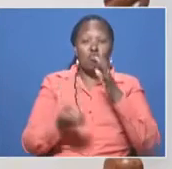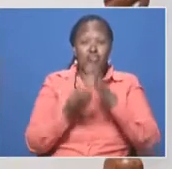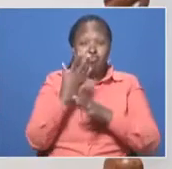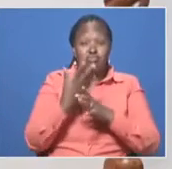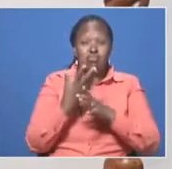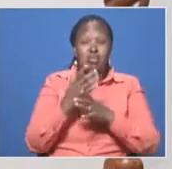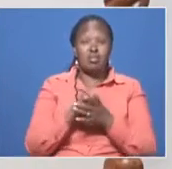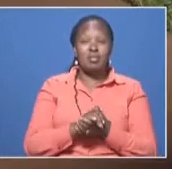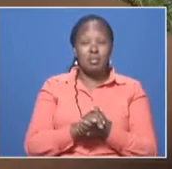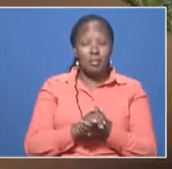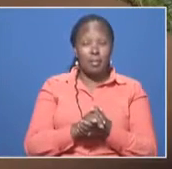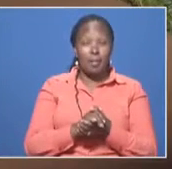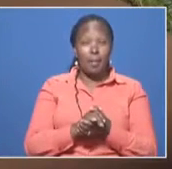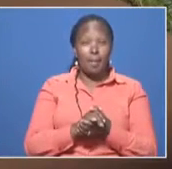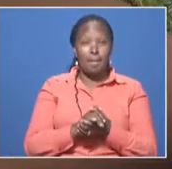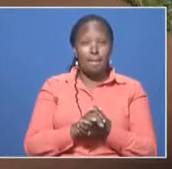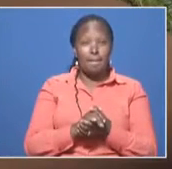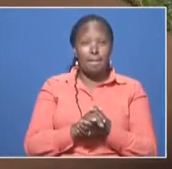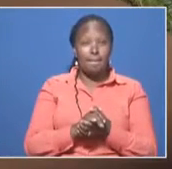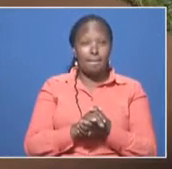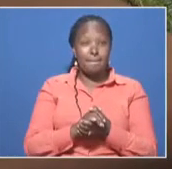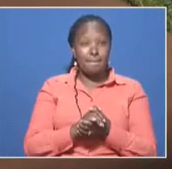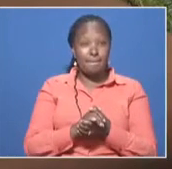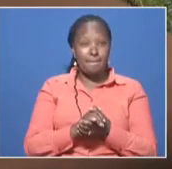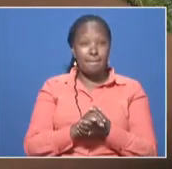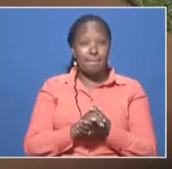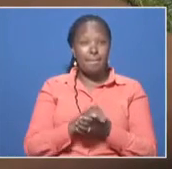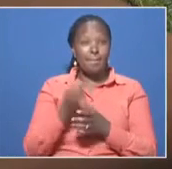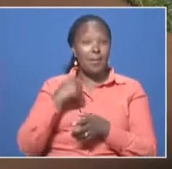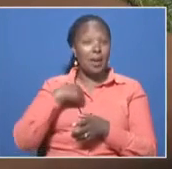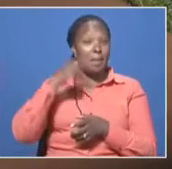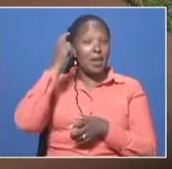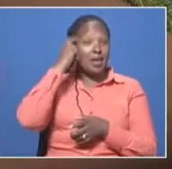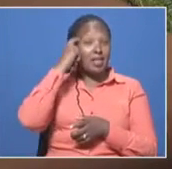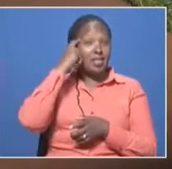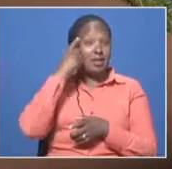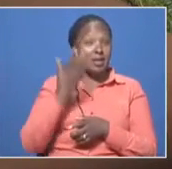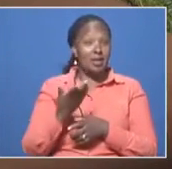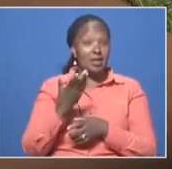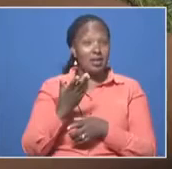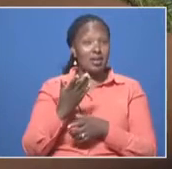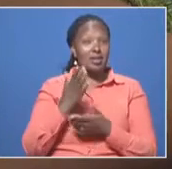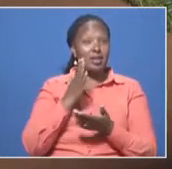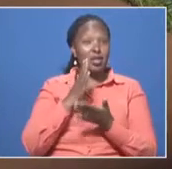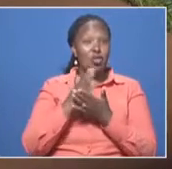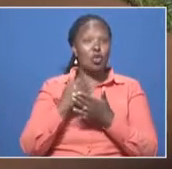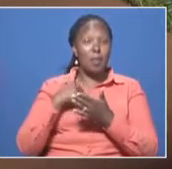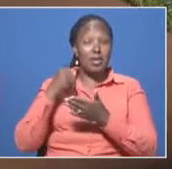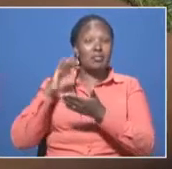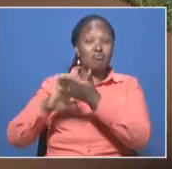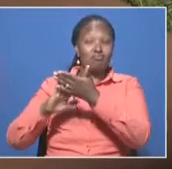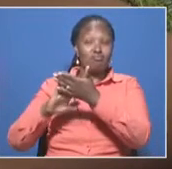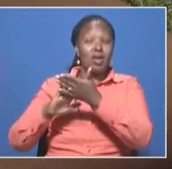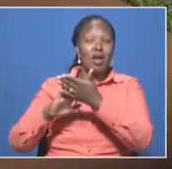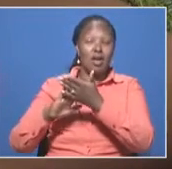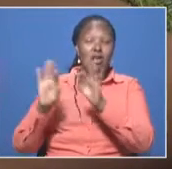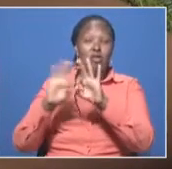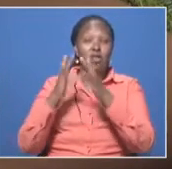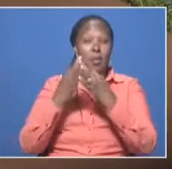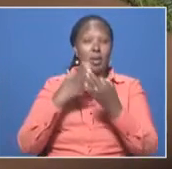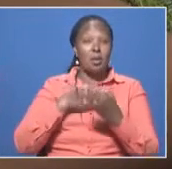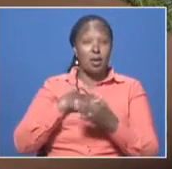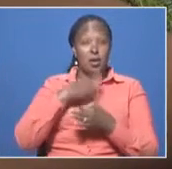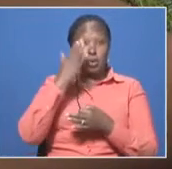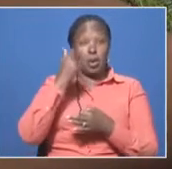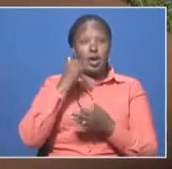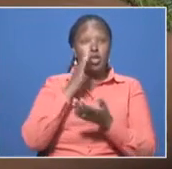was at their doorstep? I think I have to commend my family because